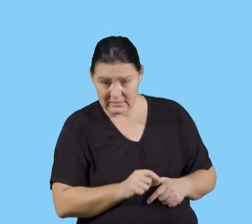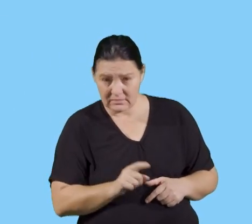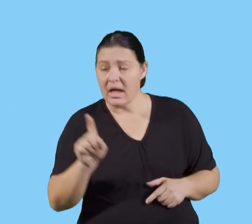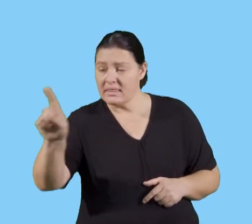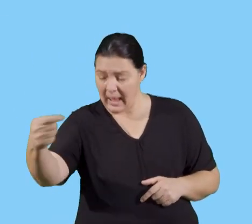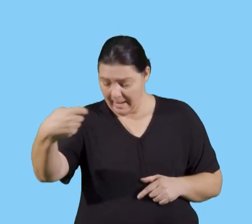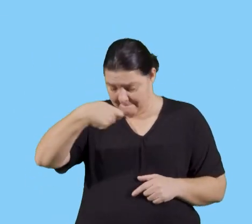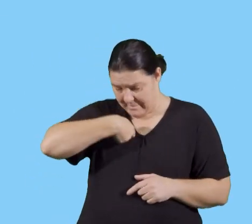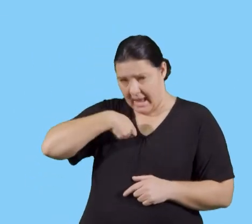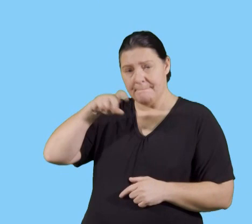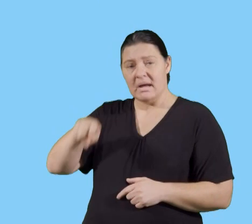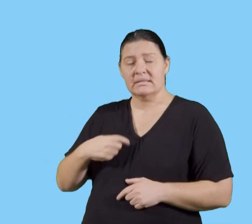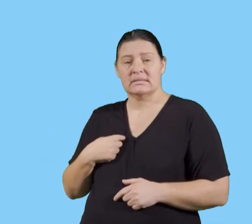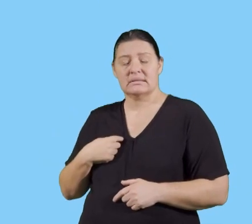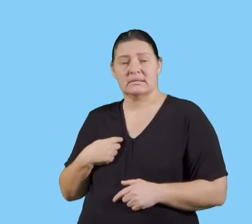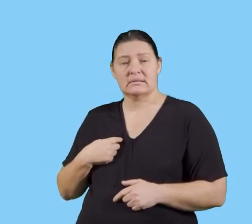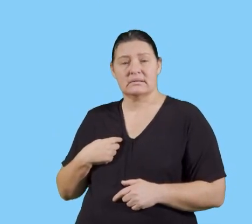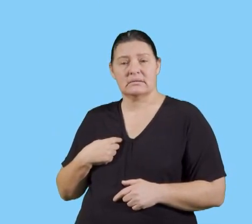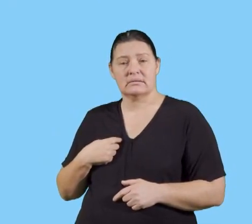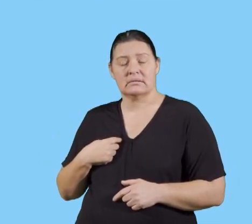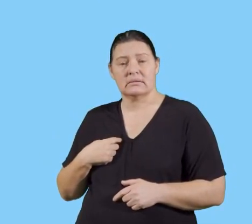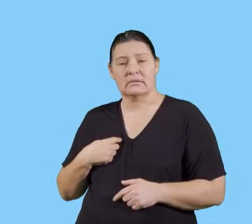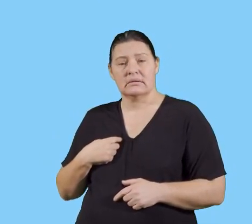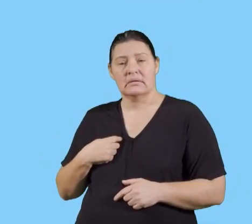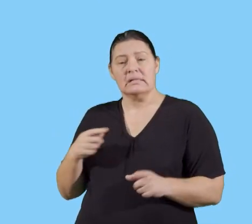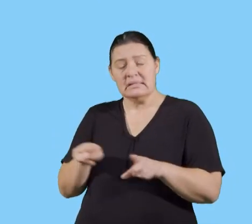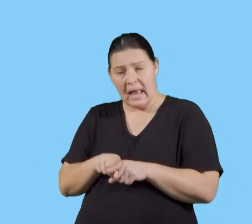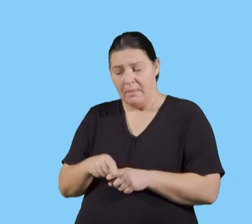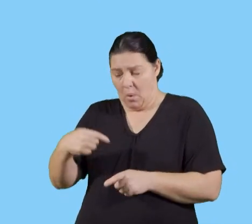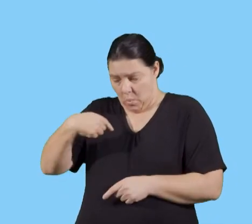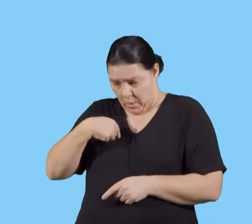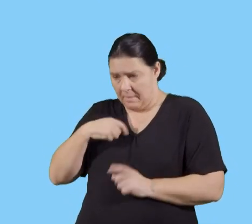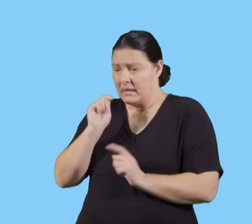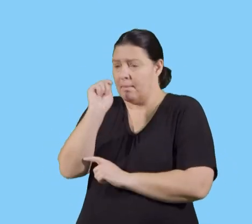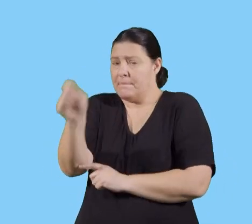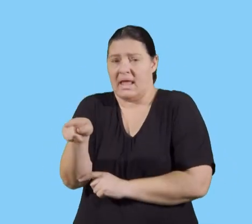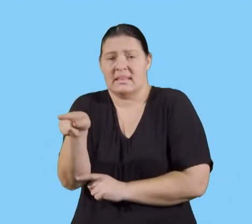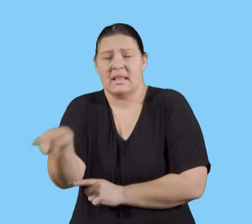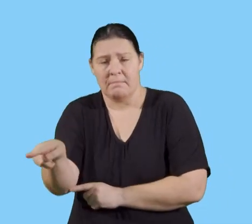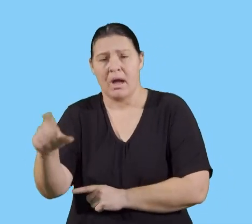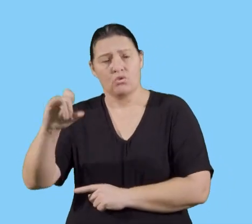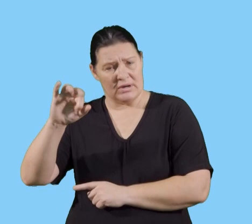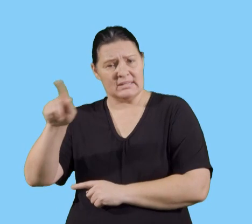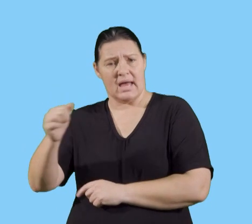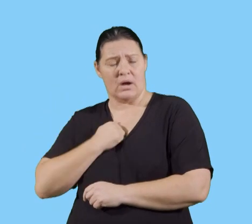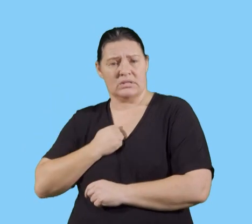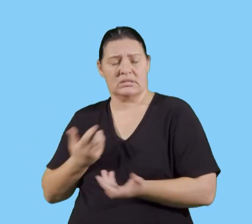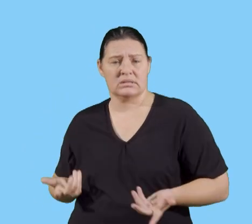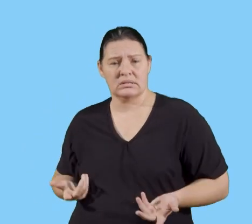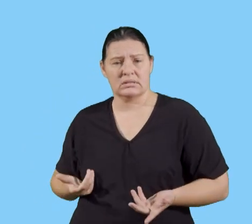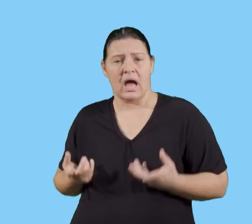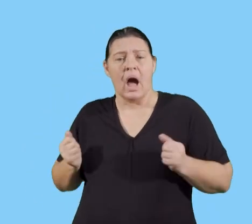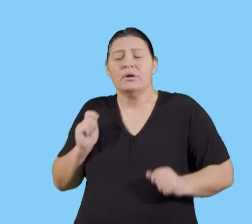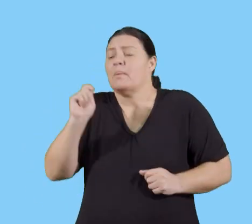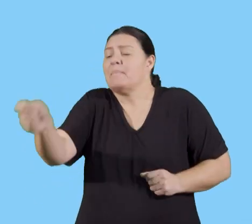pay us. They are our creditors, we must pay them. How much must we pay them? We must pay